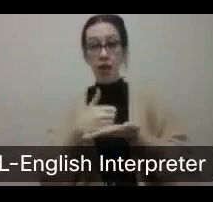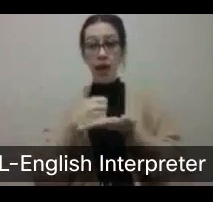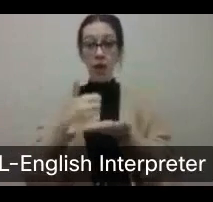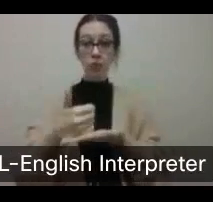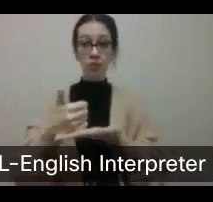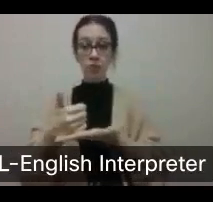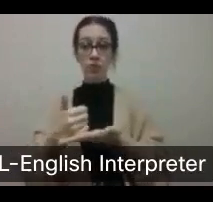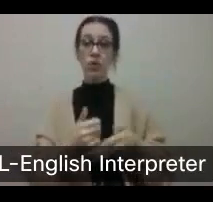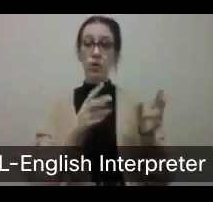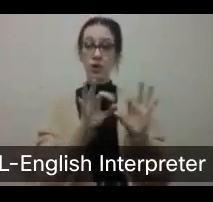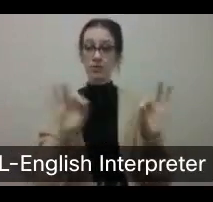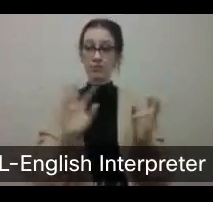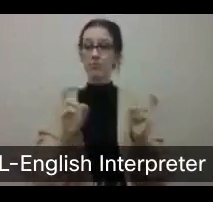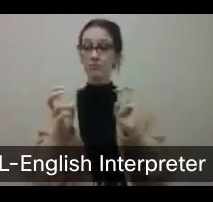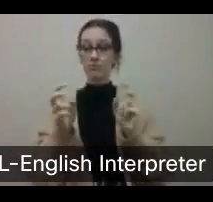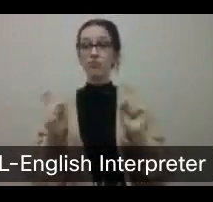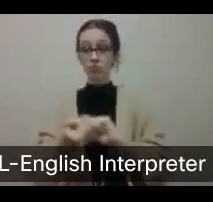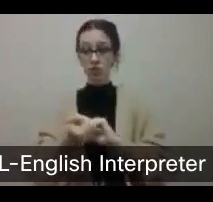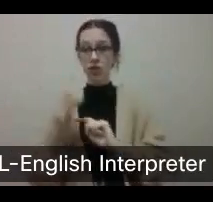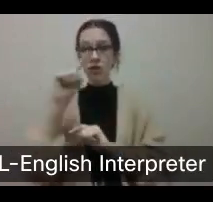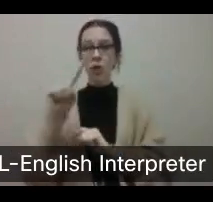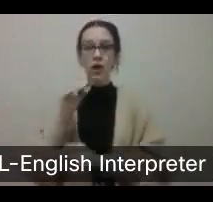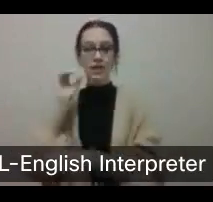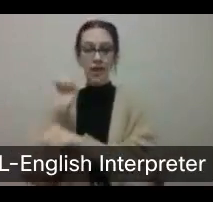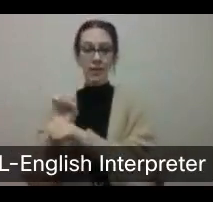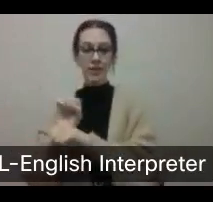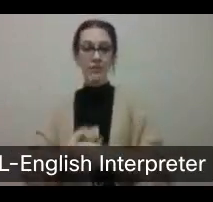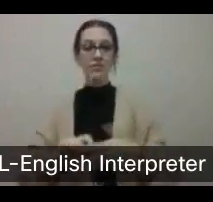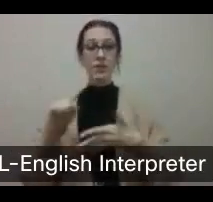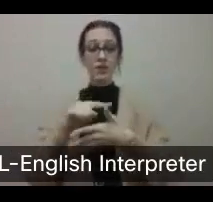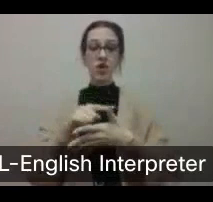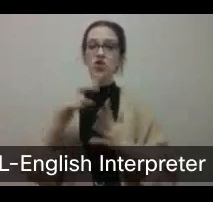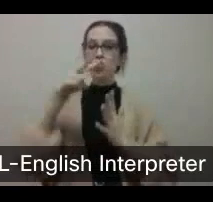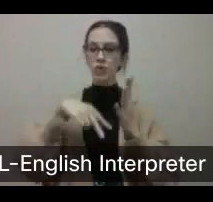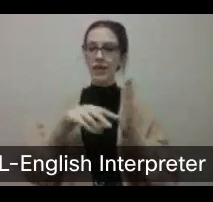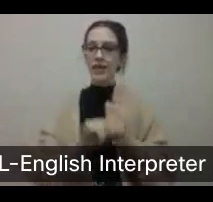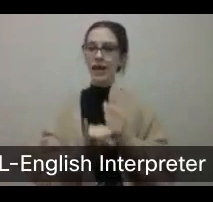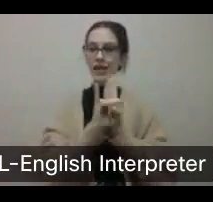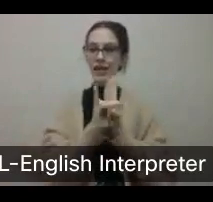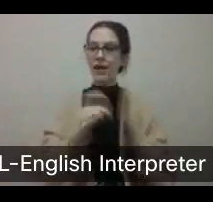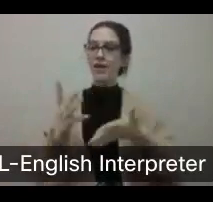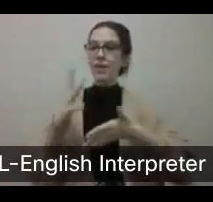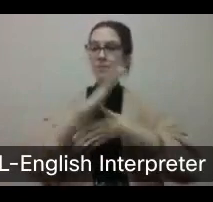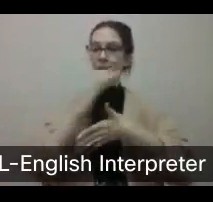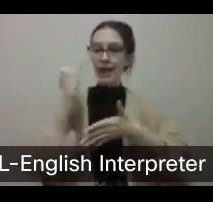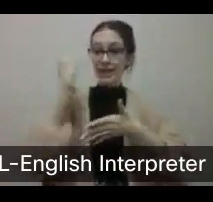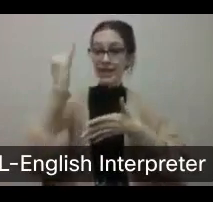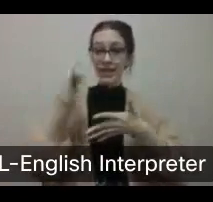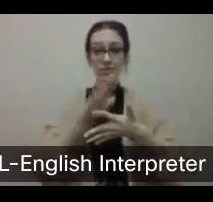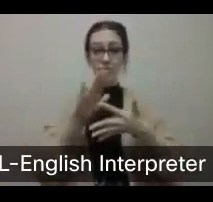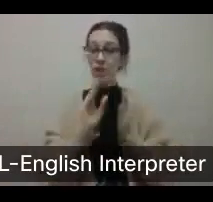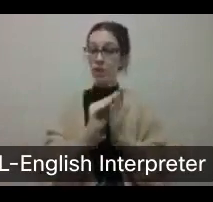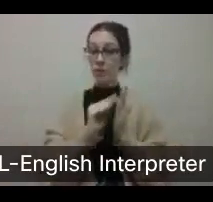writing assignments. First one is read and identify the main idea of the text. Second is take